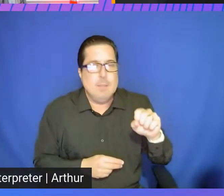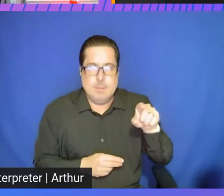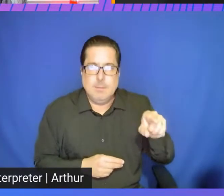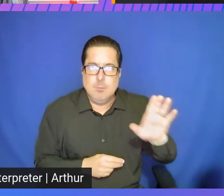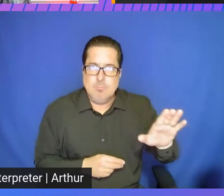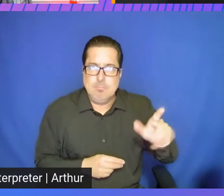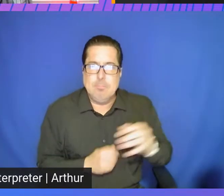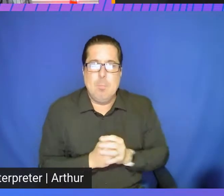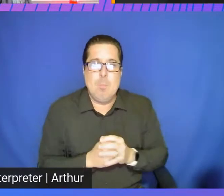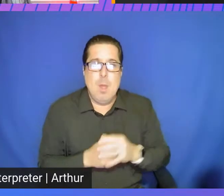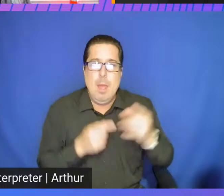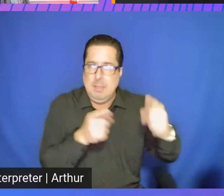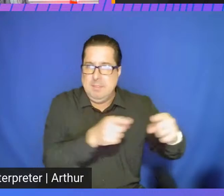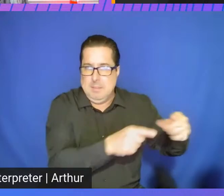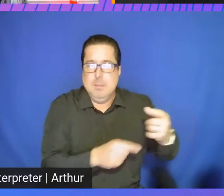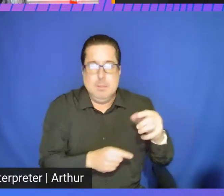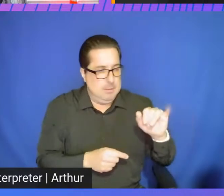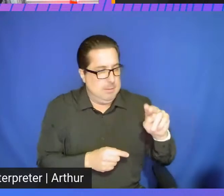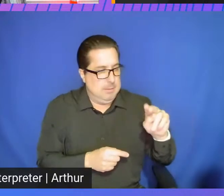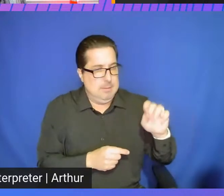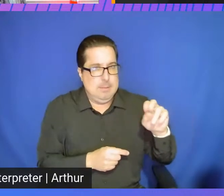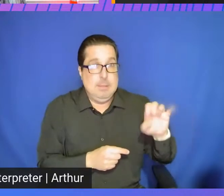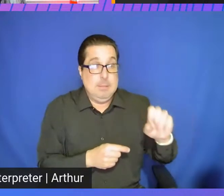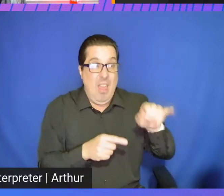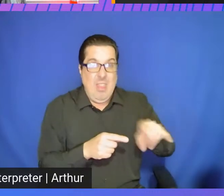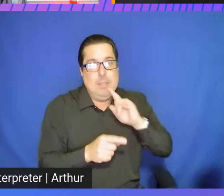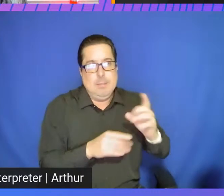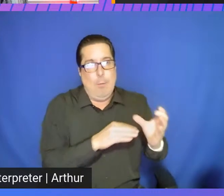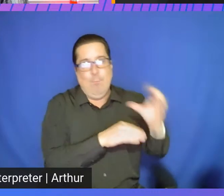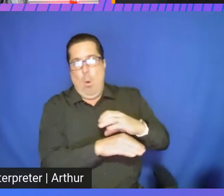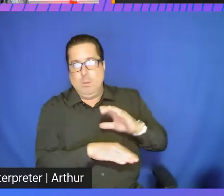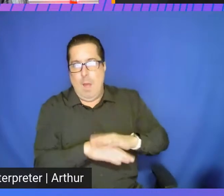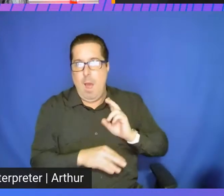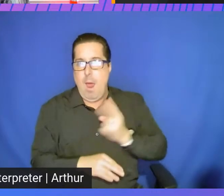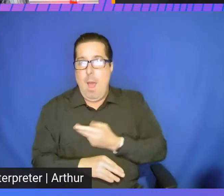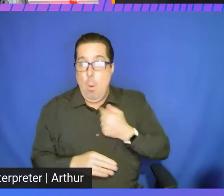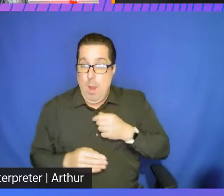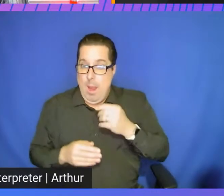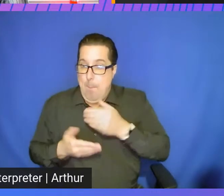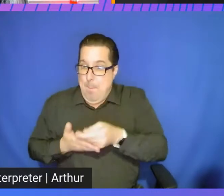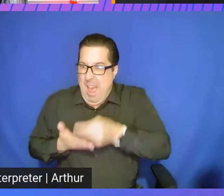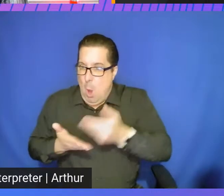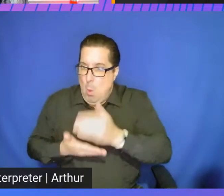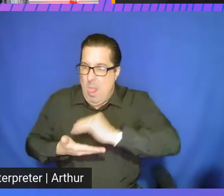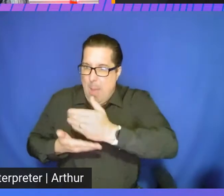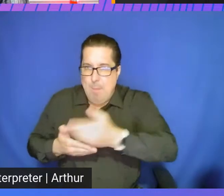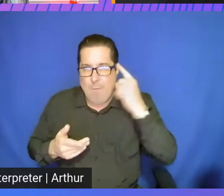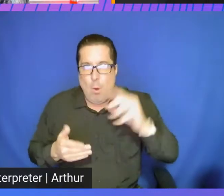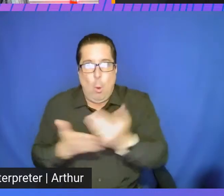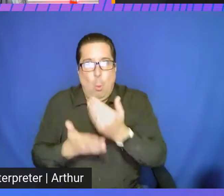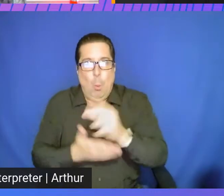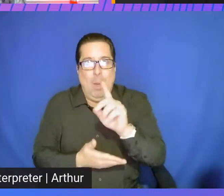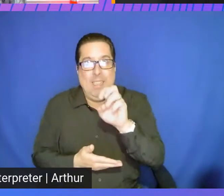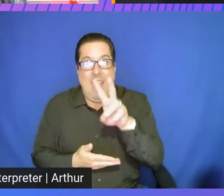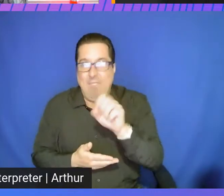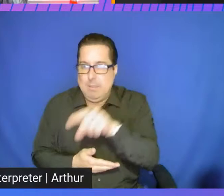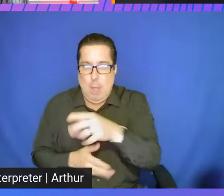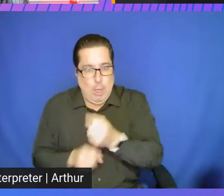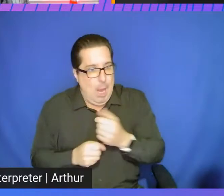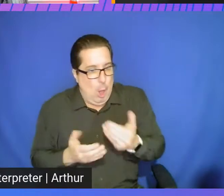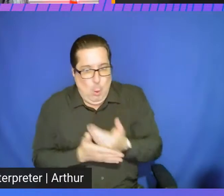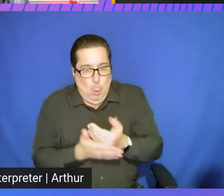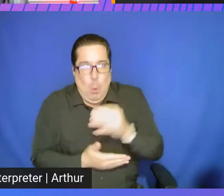forced on us because we started buying new laptops for new devs, and they were getting the new M1s?